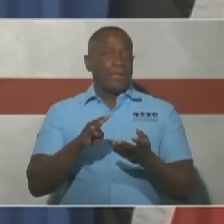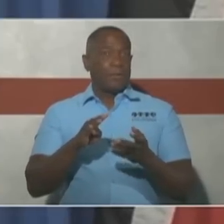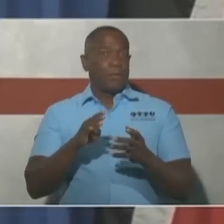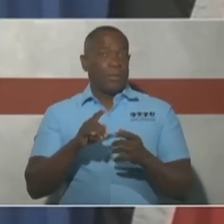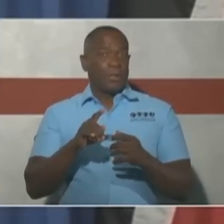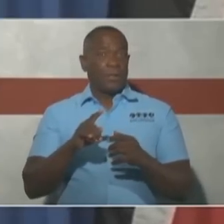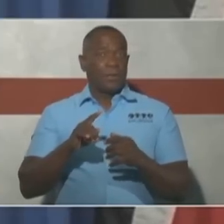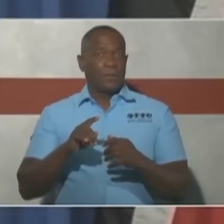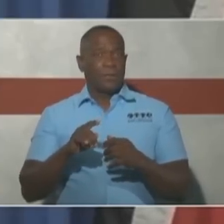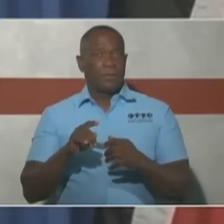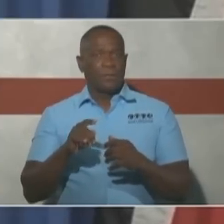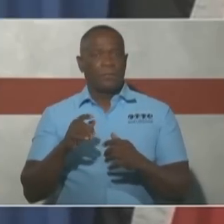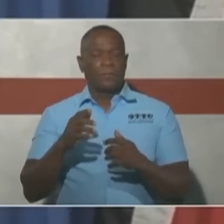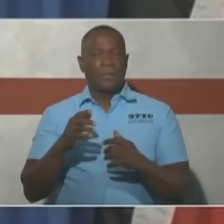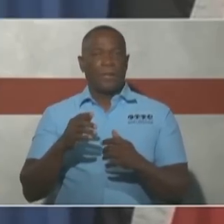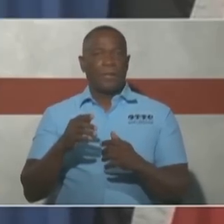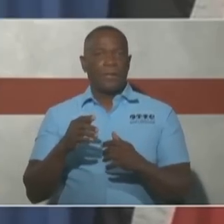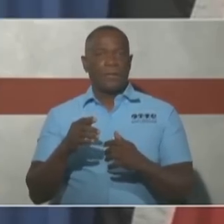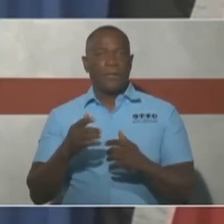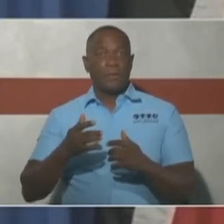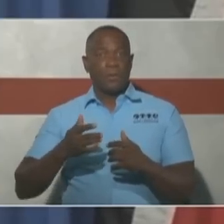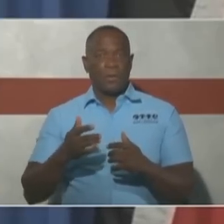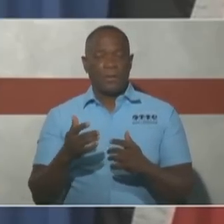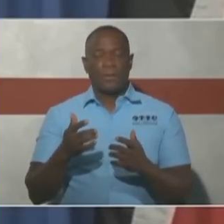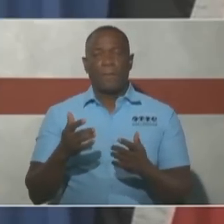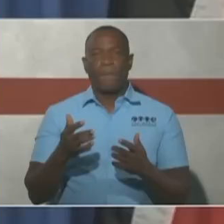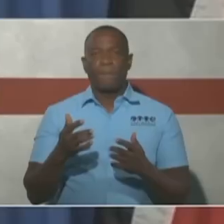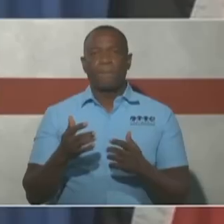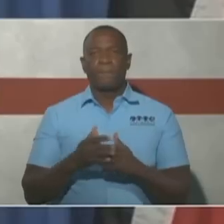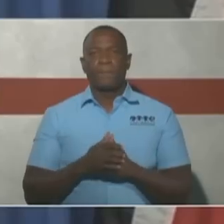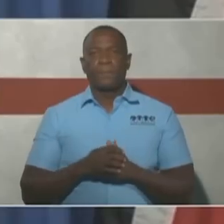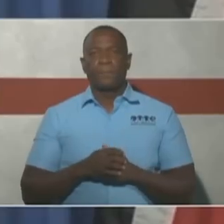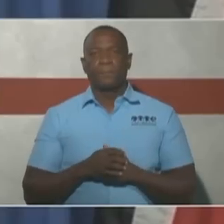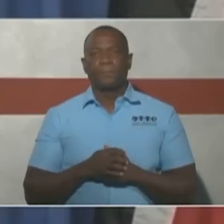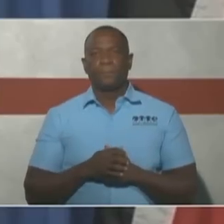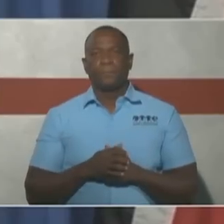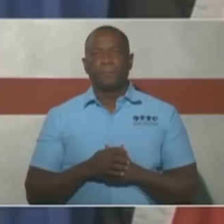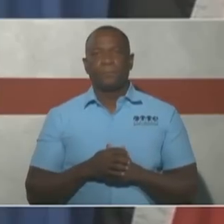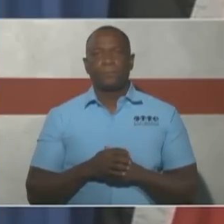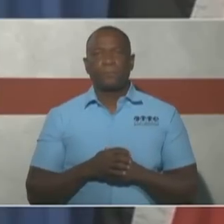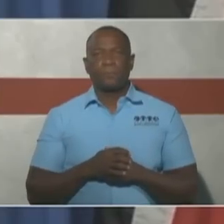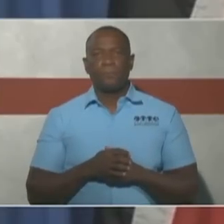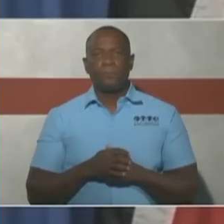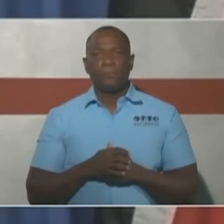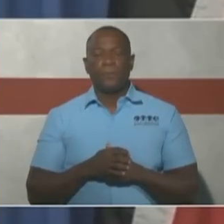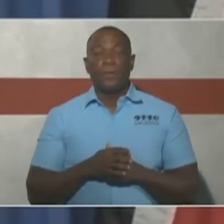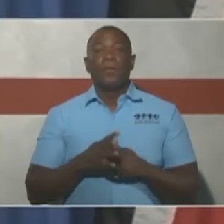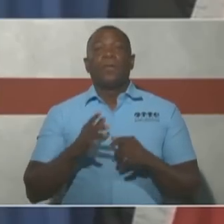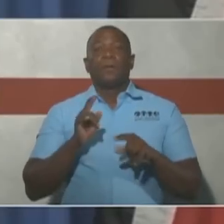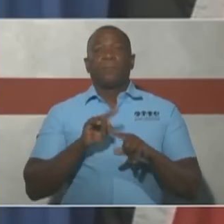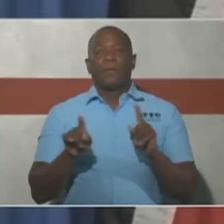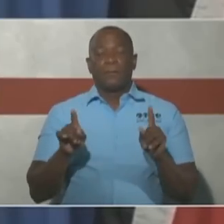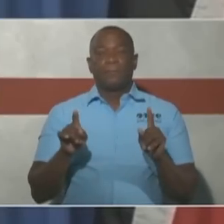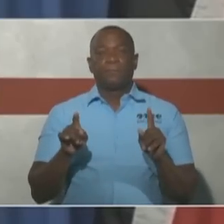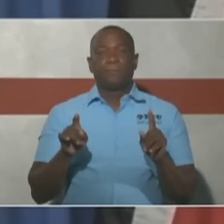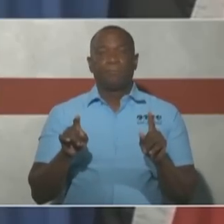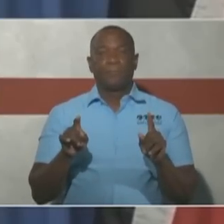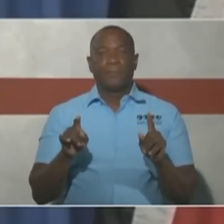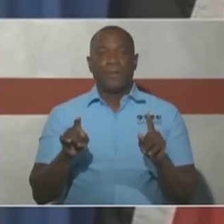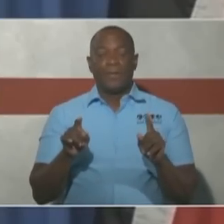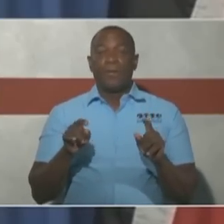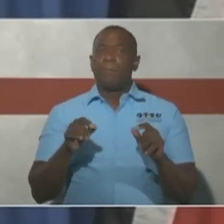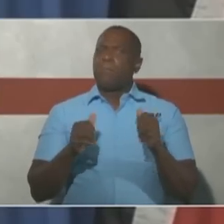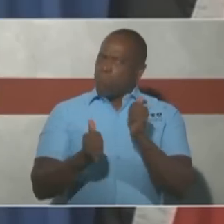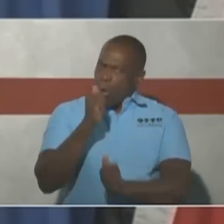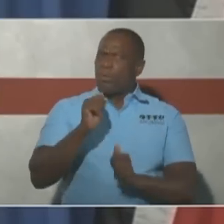time, we still were at a disadvantage. But suffice it to say that the vast majority of people in